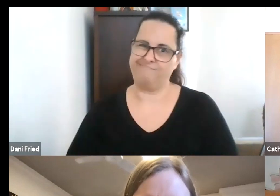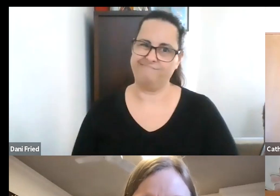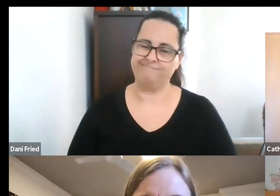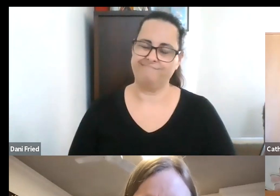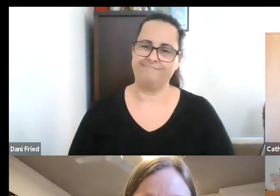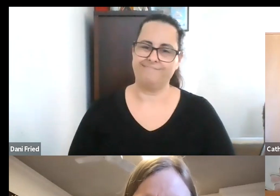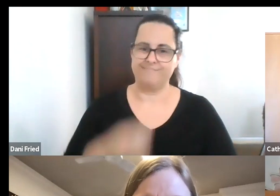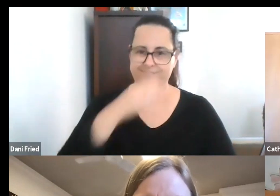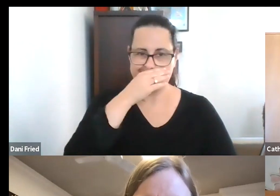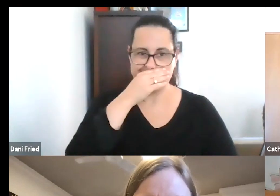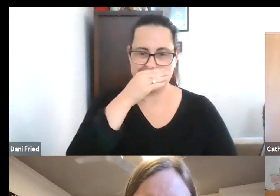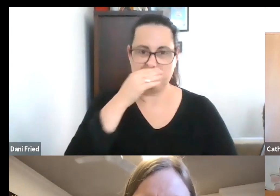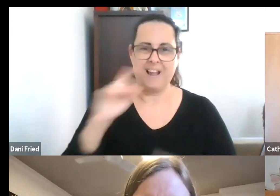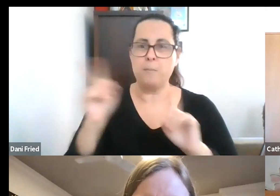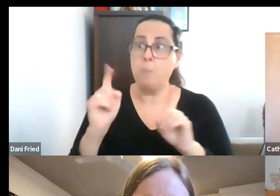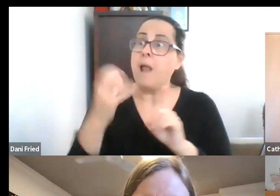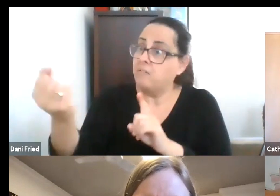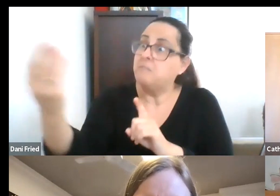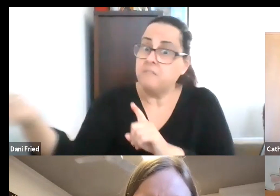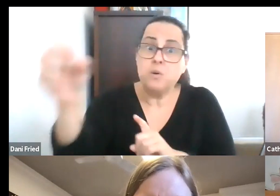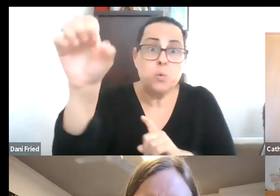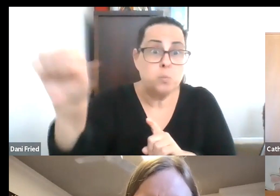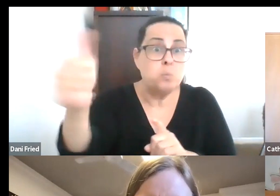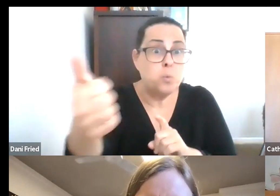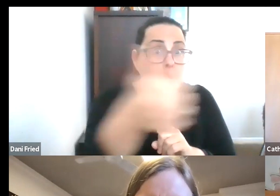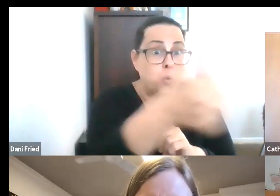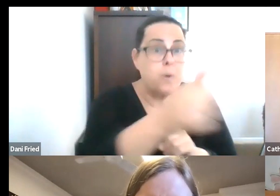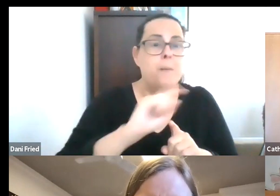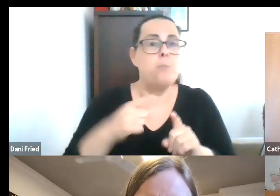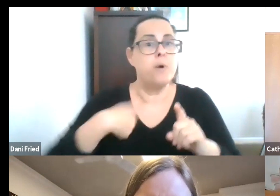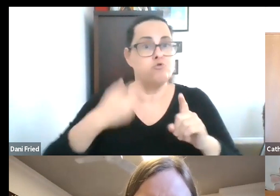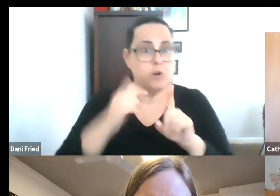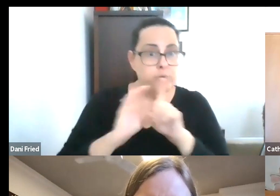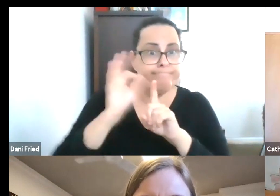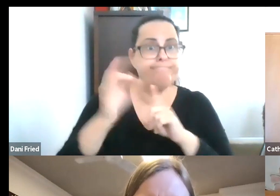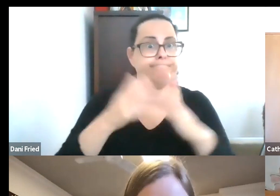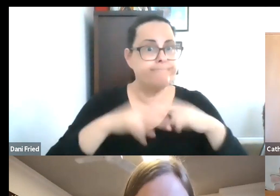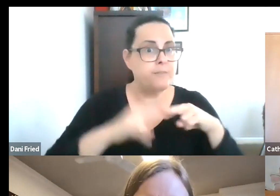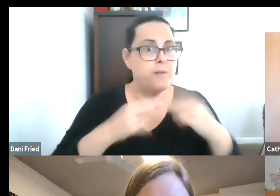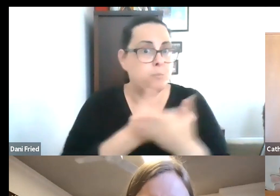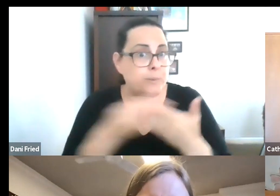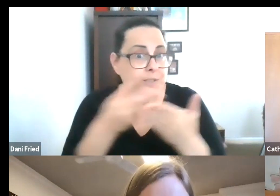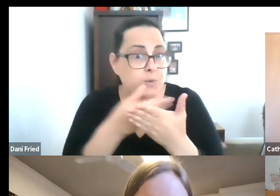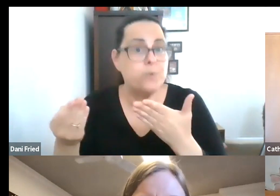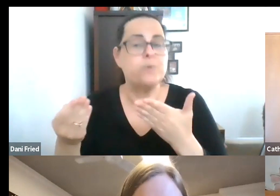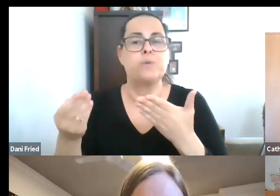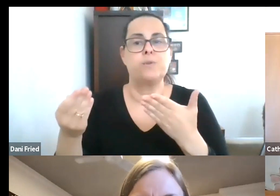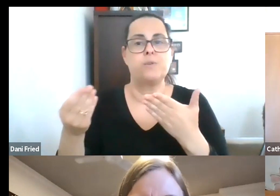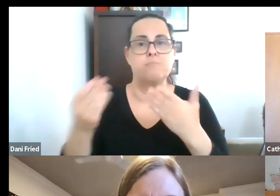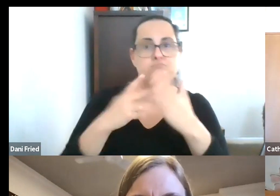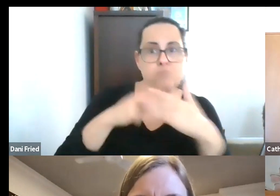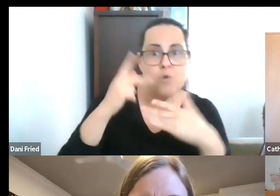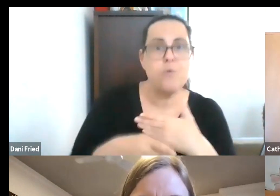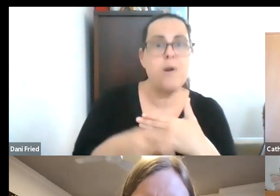the moment, it's very much pockets. What we are trying to work towards is developing resources and